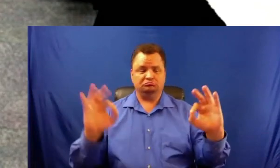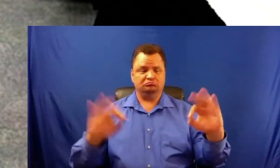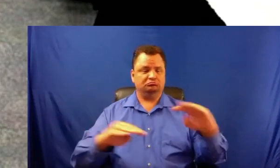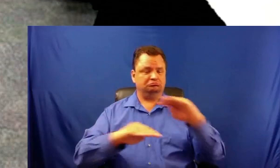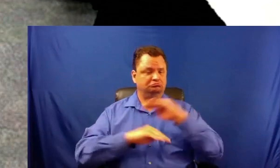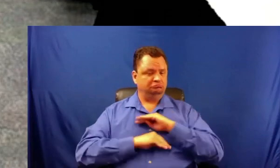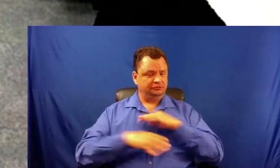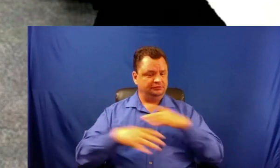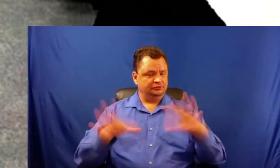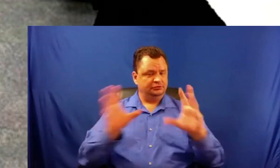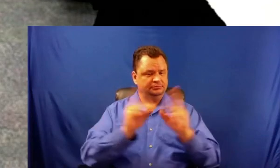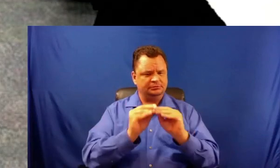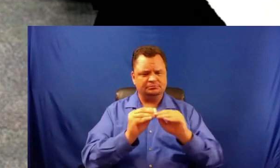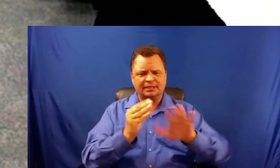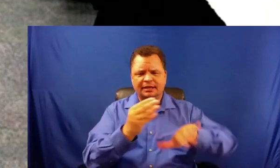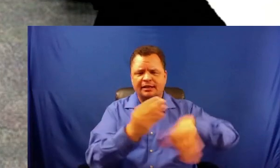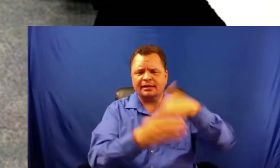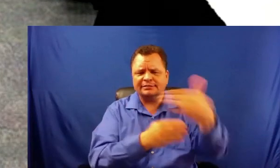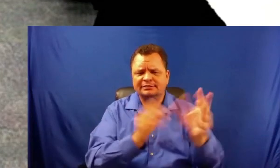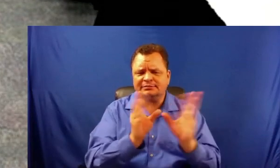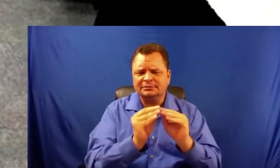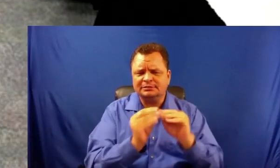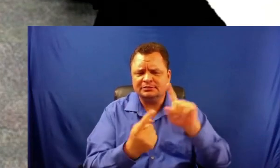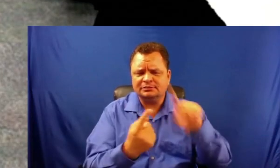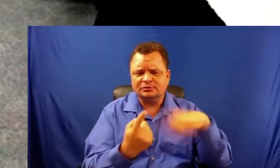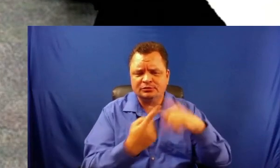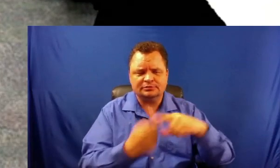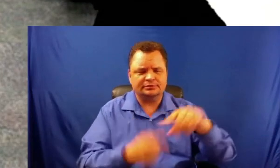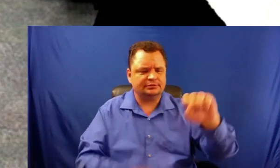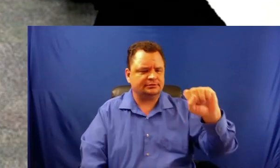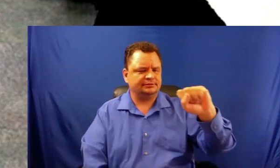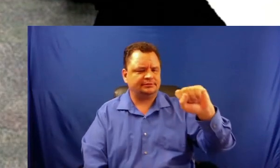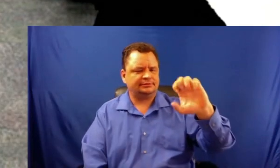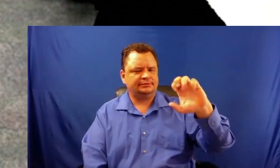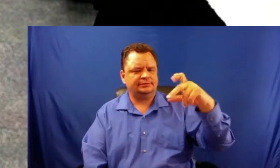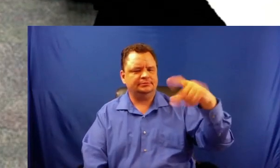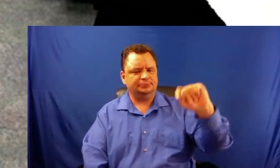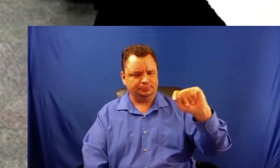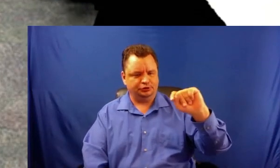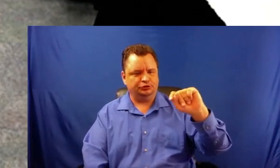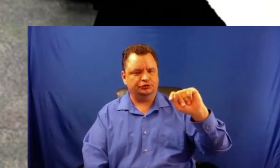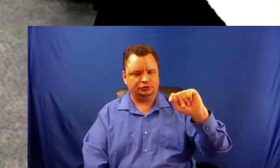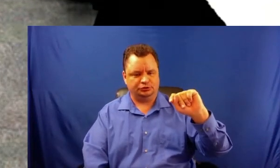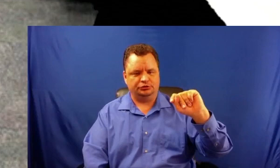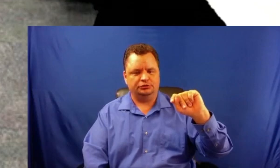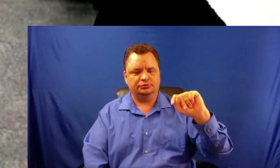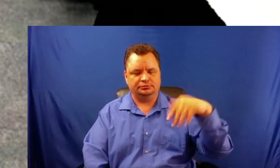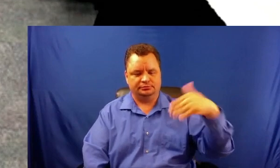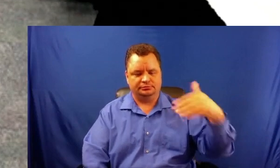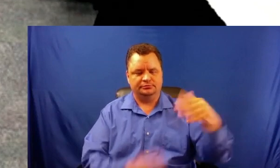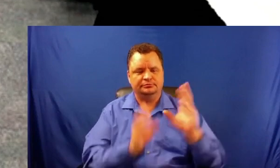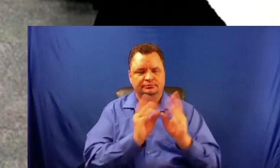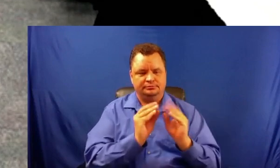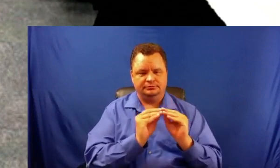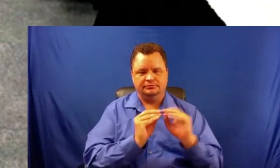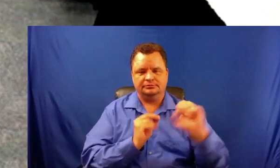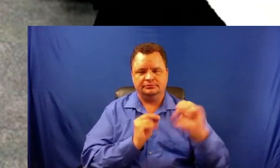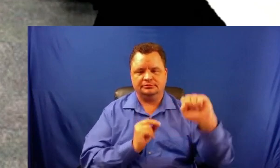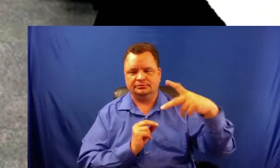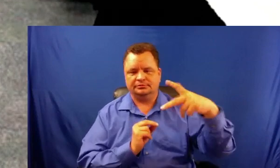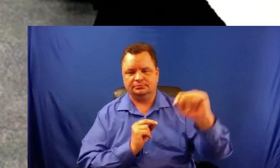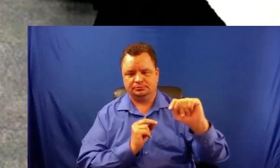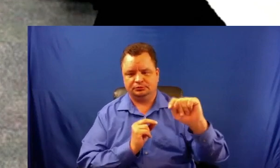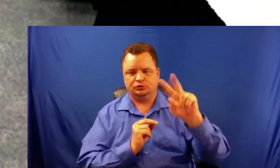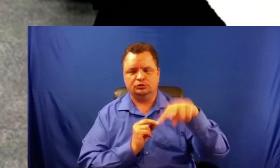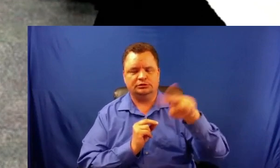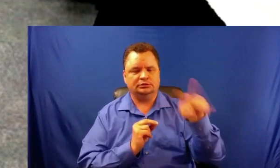meeting? When in September? There you go. How about that? Doggone, Vicki, it's hard to get one past you. Okay,